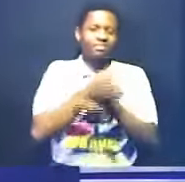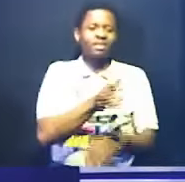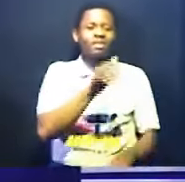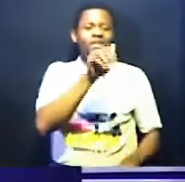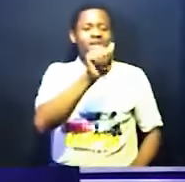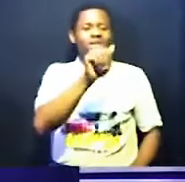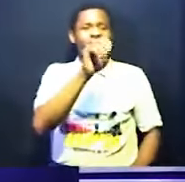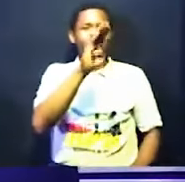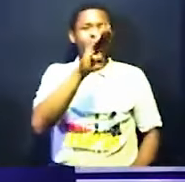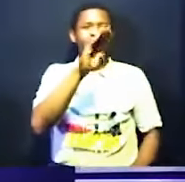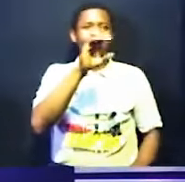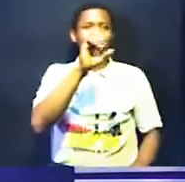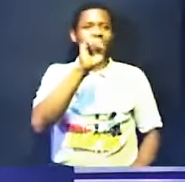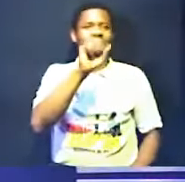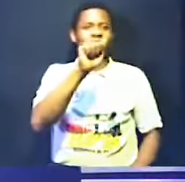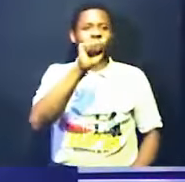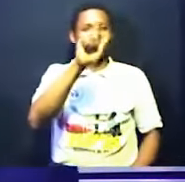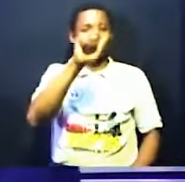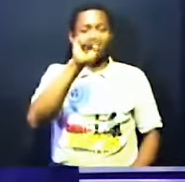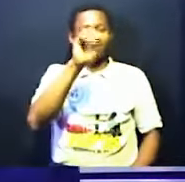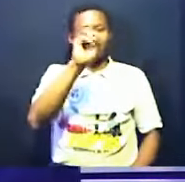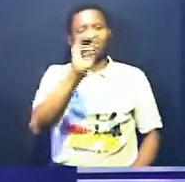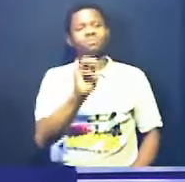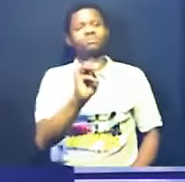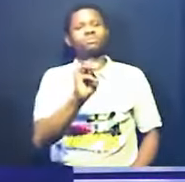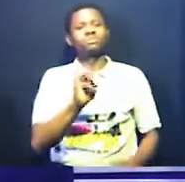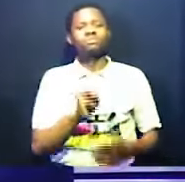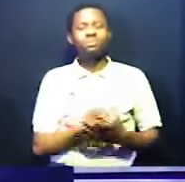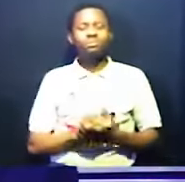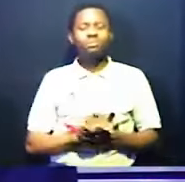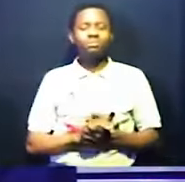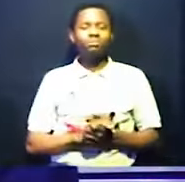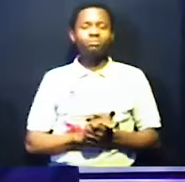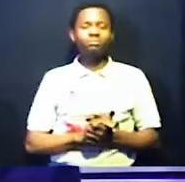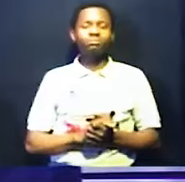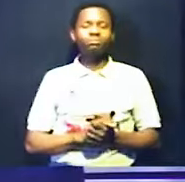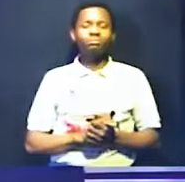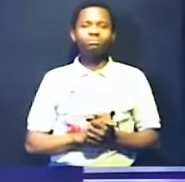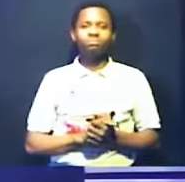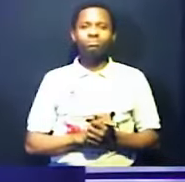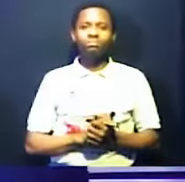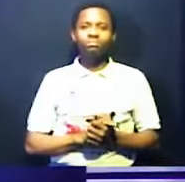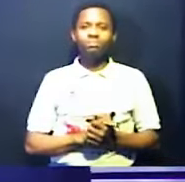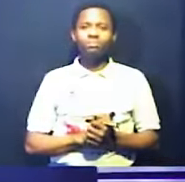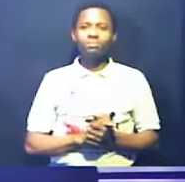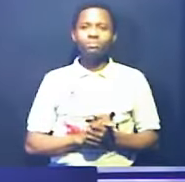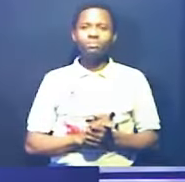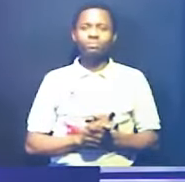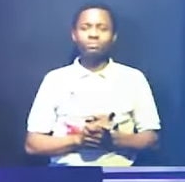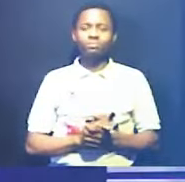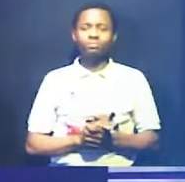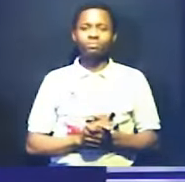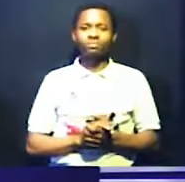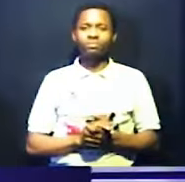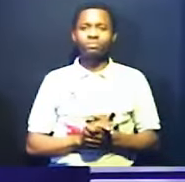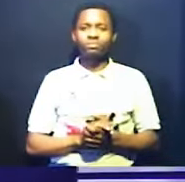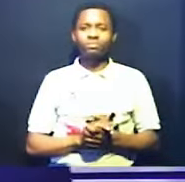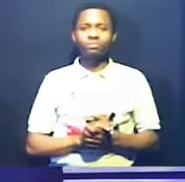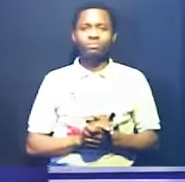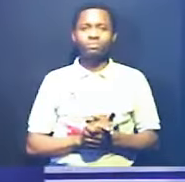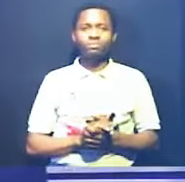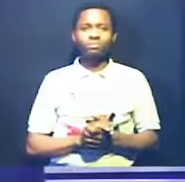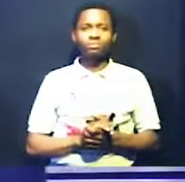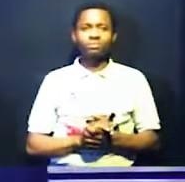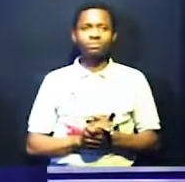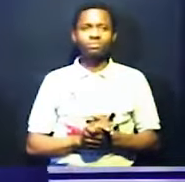Neja and Chinanim and Musan said, "Now a ding and a wee and a ding into now, yes, sir. Not new FE." His father